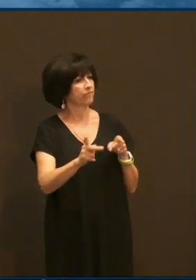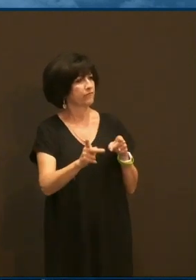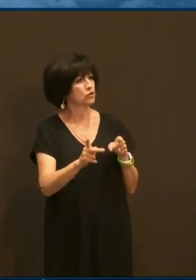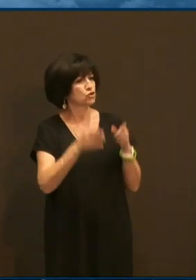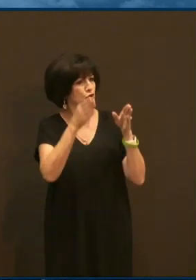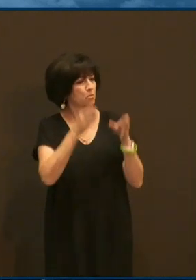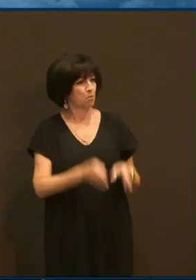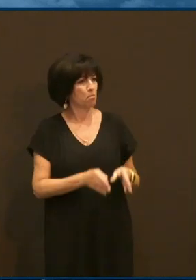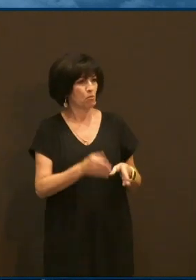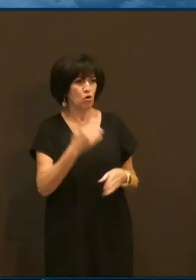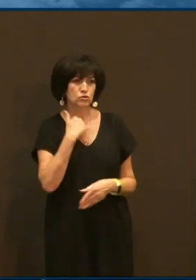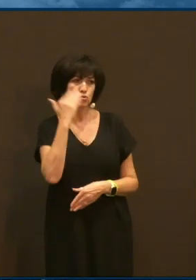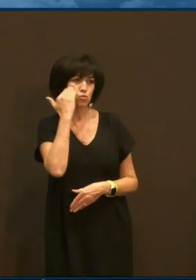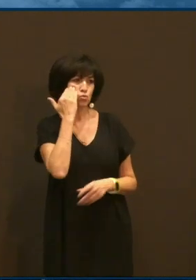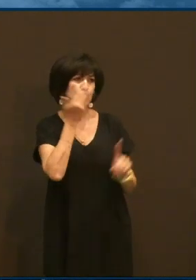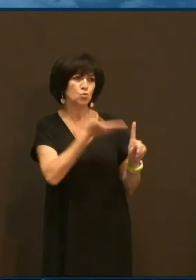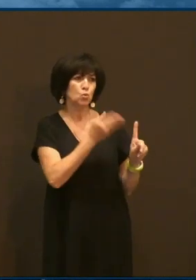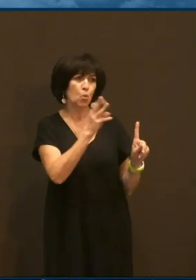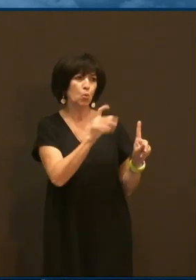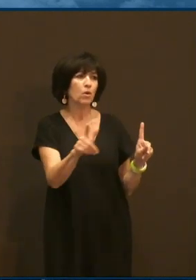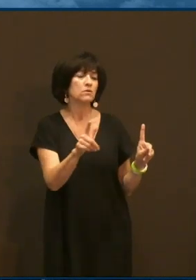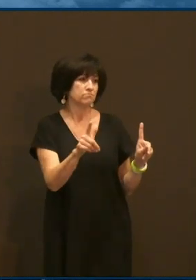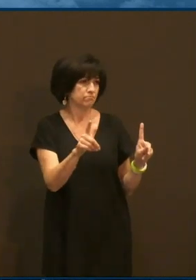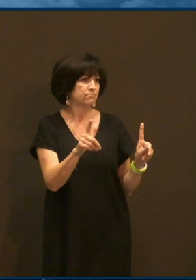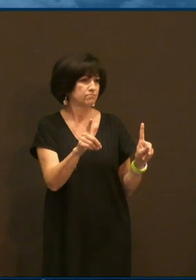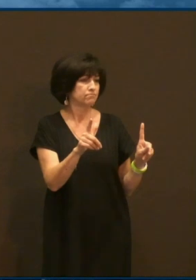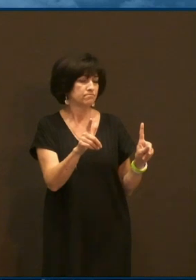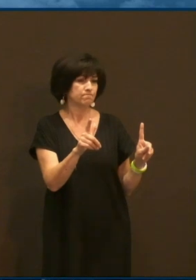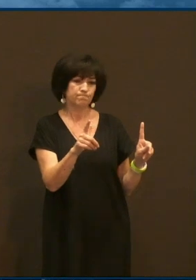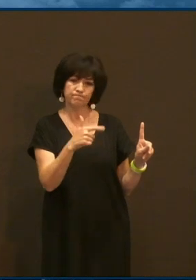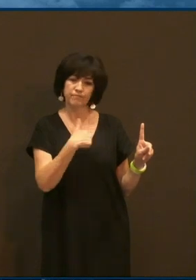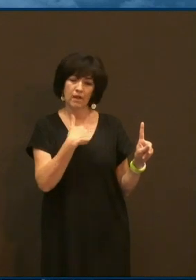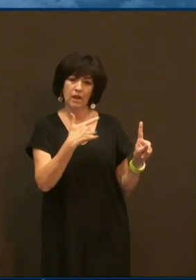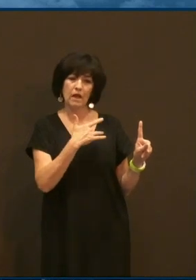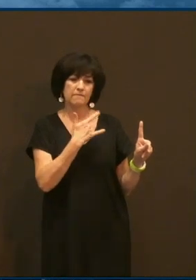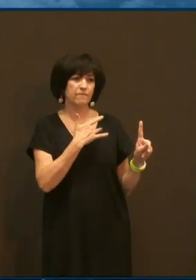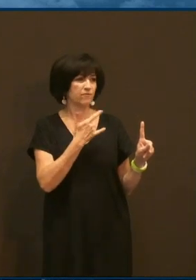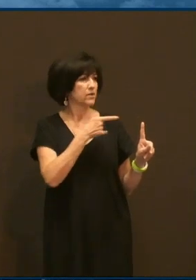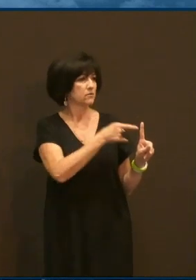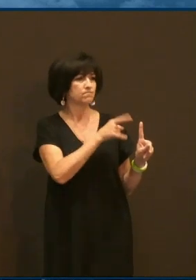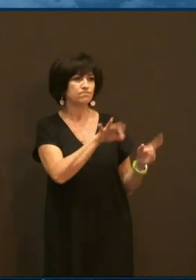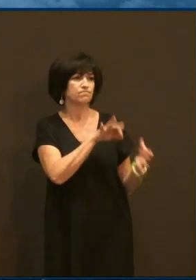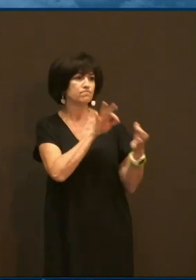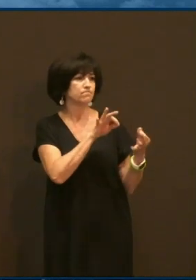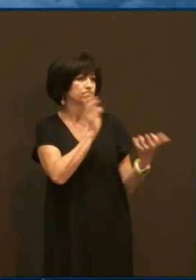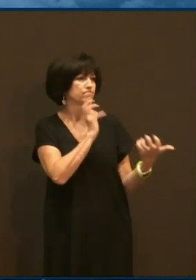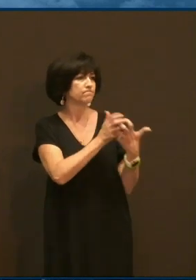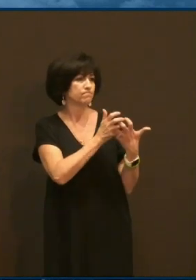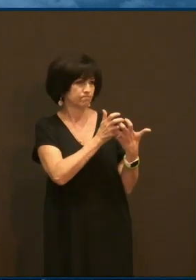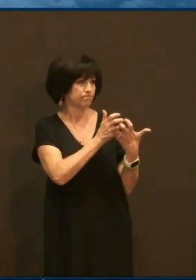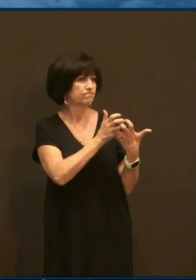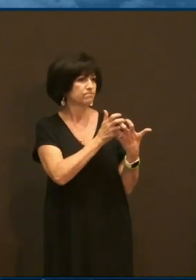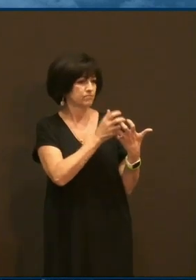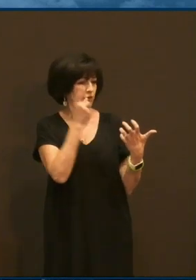and as a person. And I just think she's uniquely suited for this very difficult job.